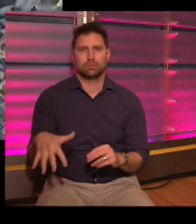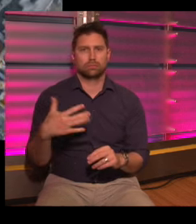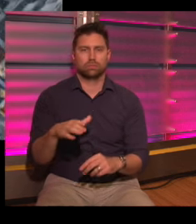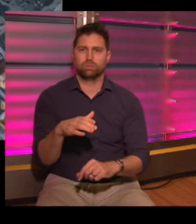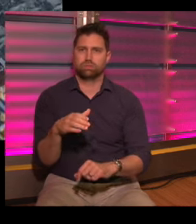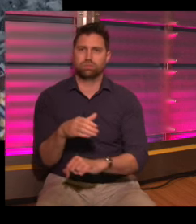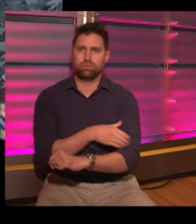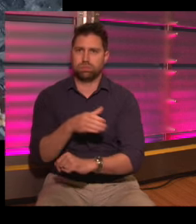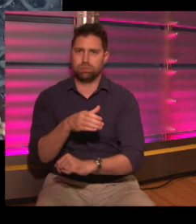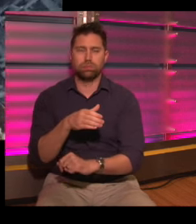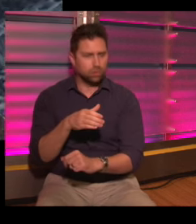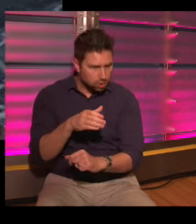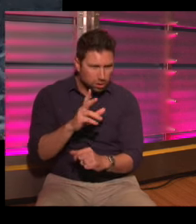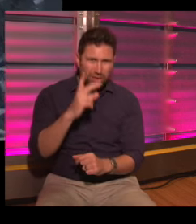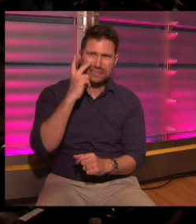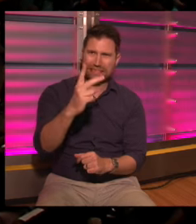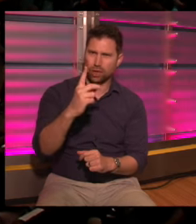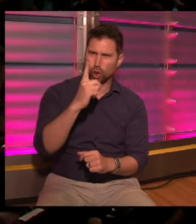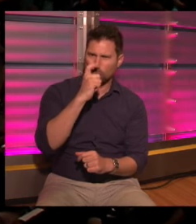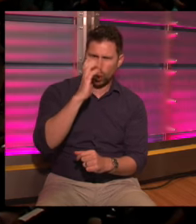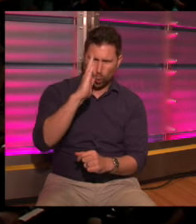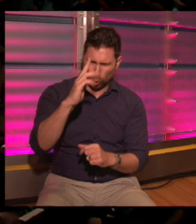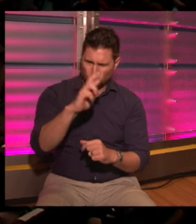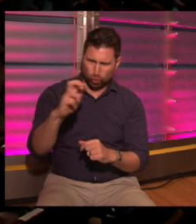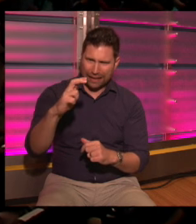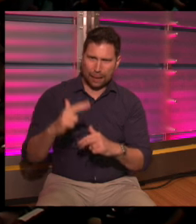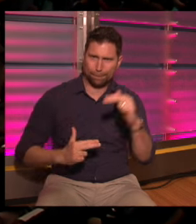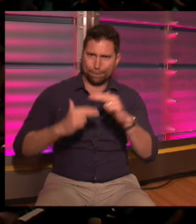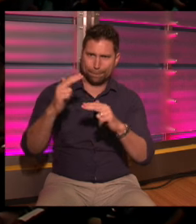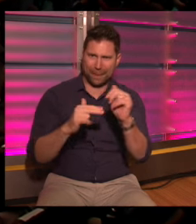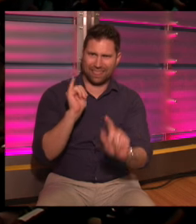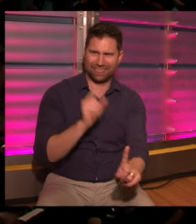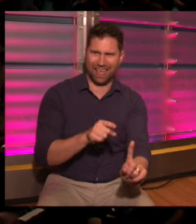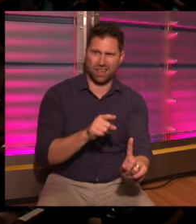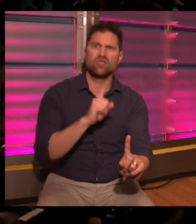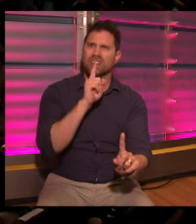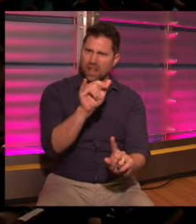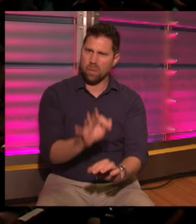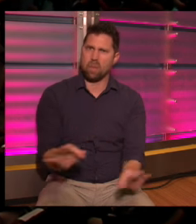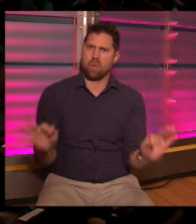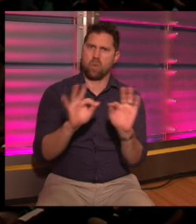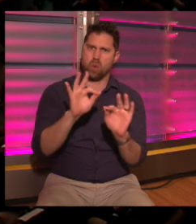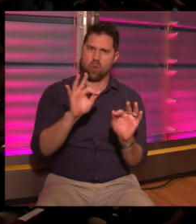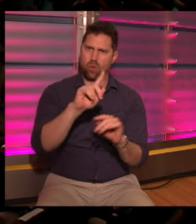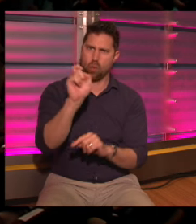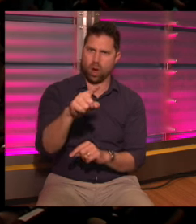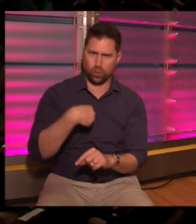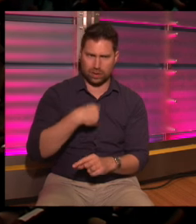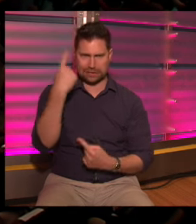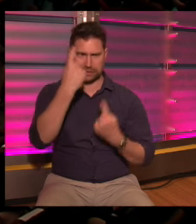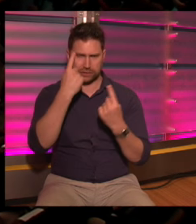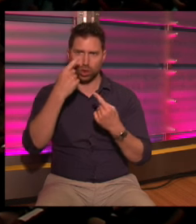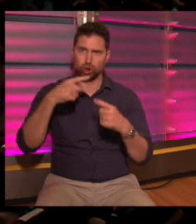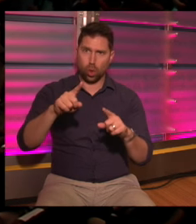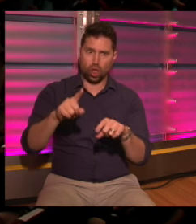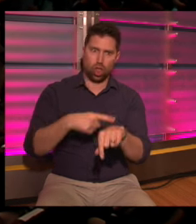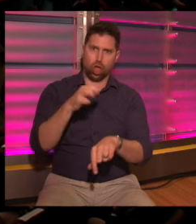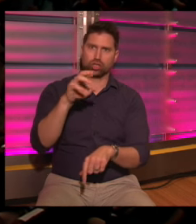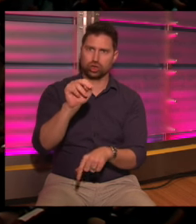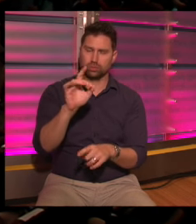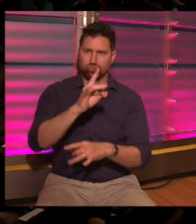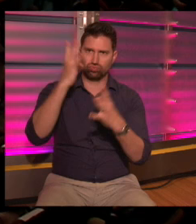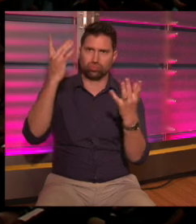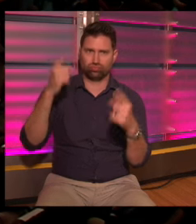see, you know, who is gonna rebuild this? And I think that that's a fundamental question that we have to consider in this long-term crisis